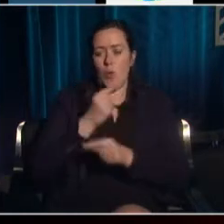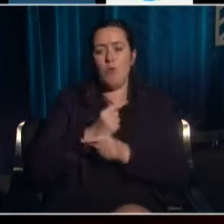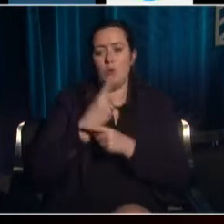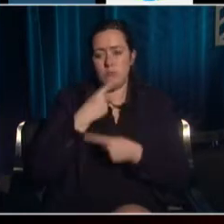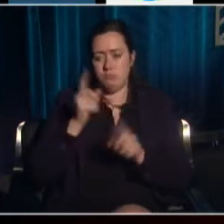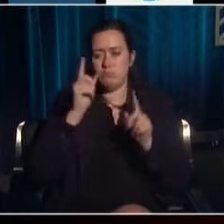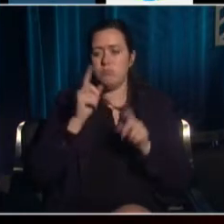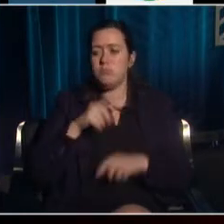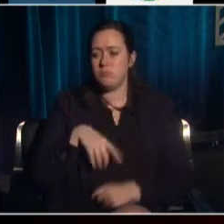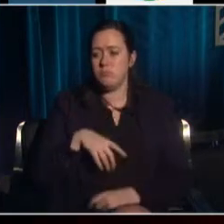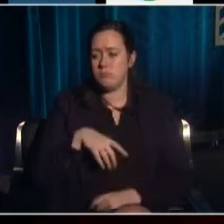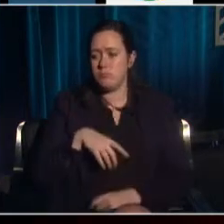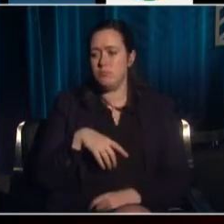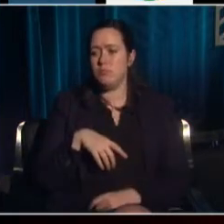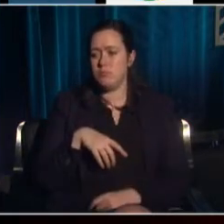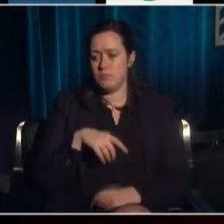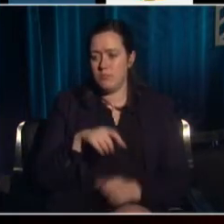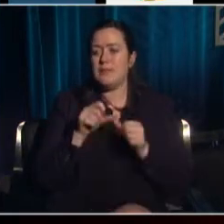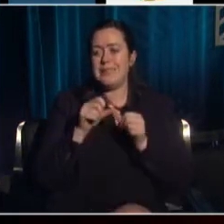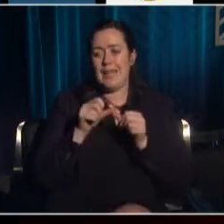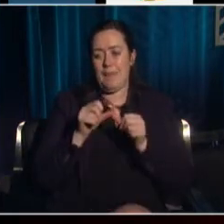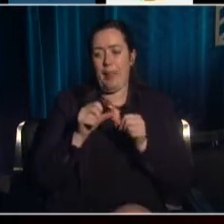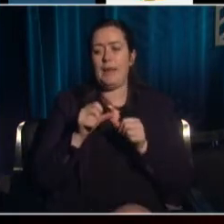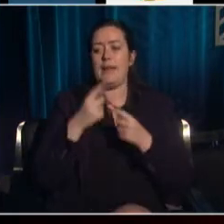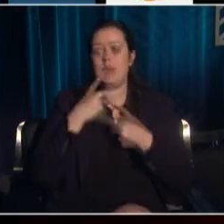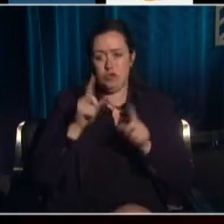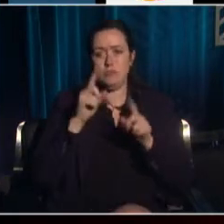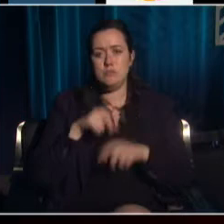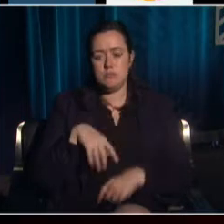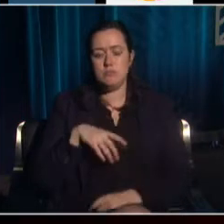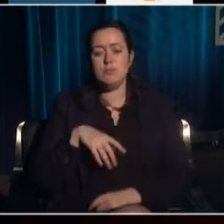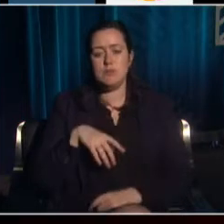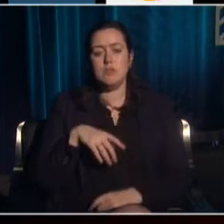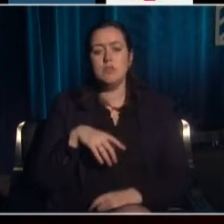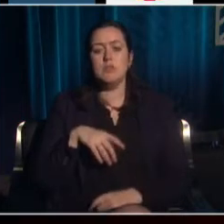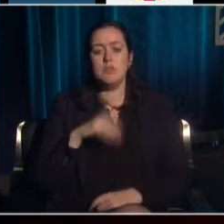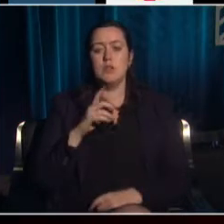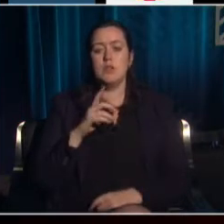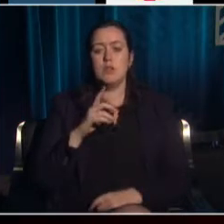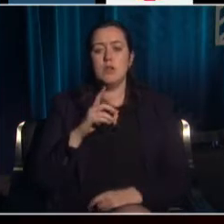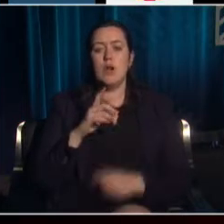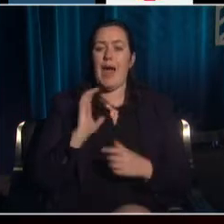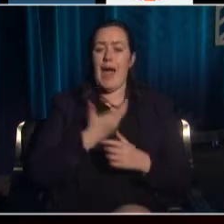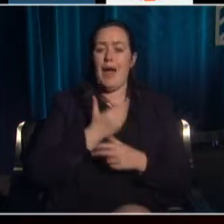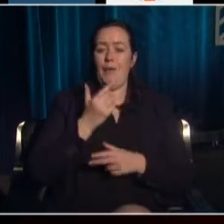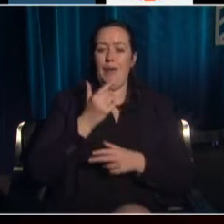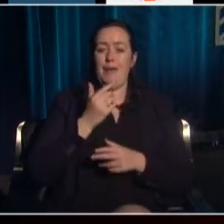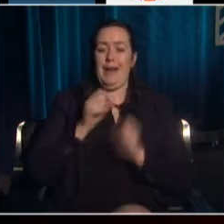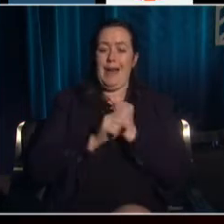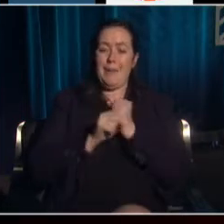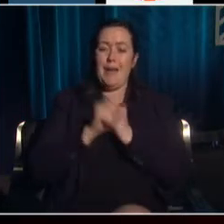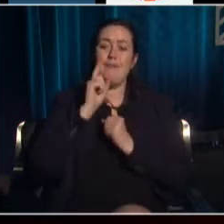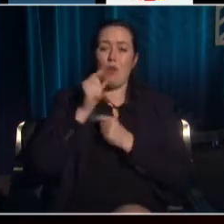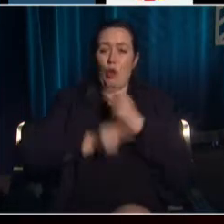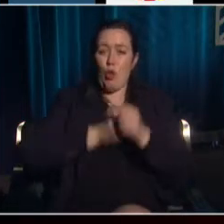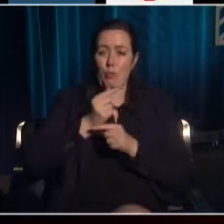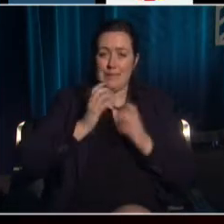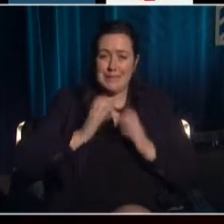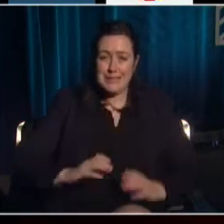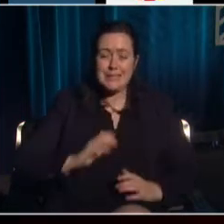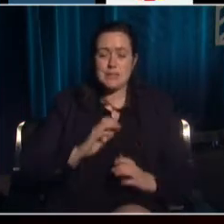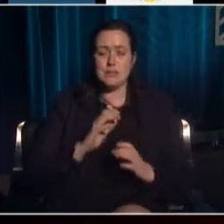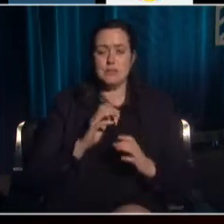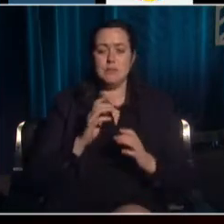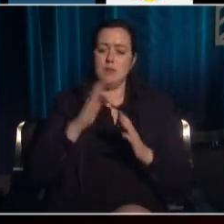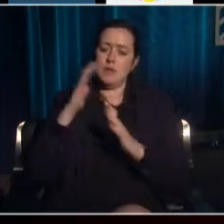be in 2030 if we got it together. And our campaigning at Global Citizen is all about asking the question, what is